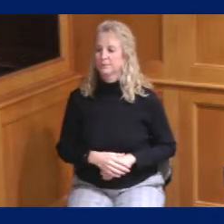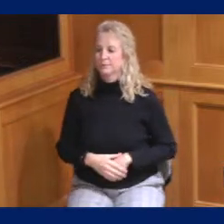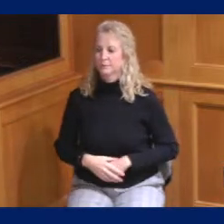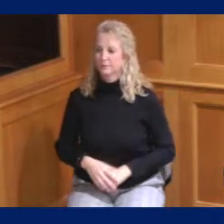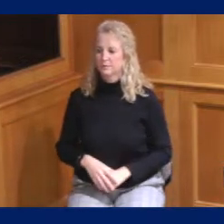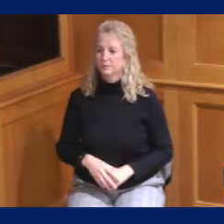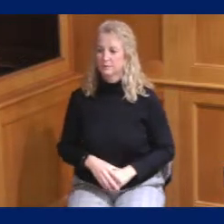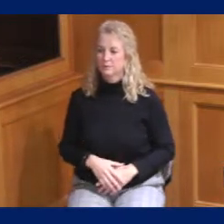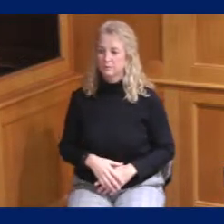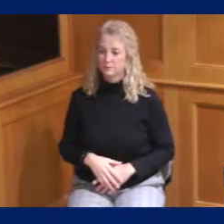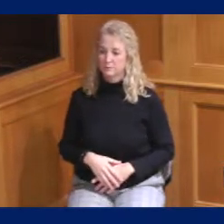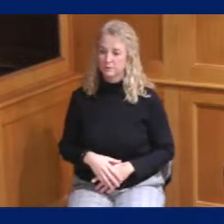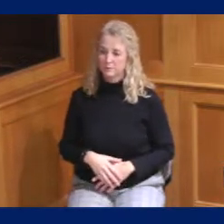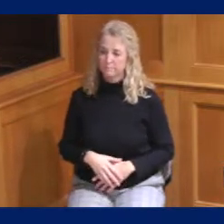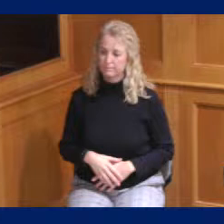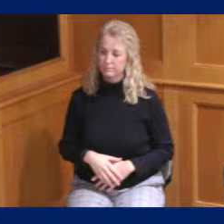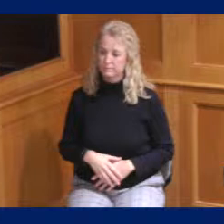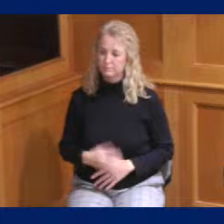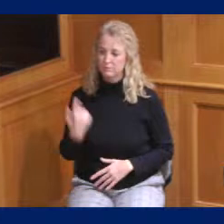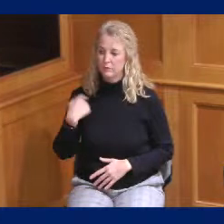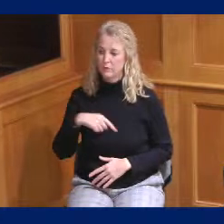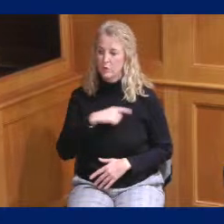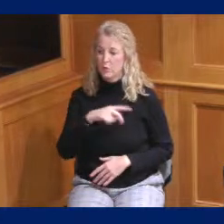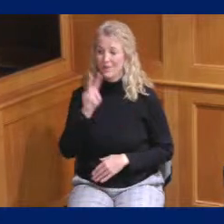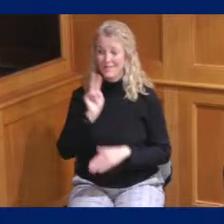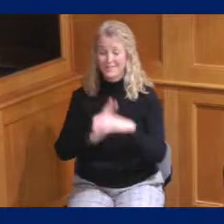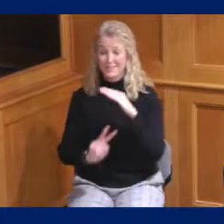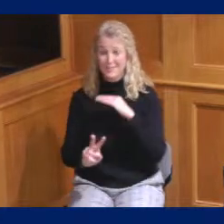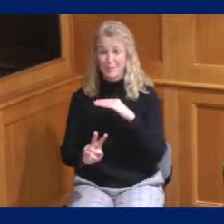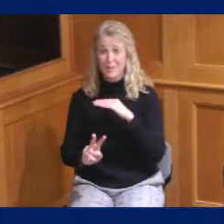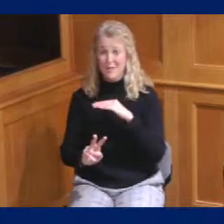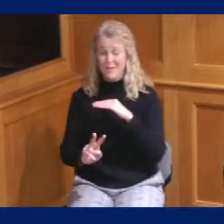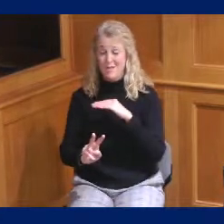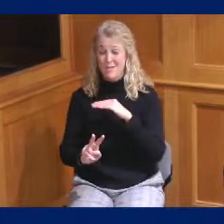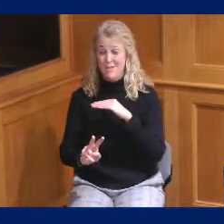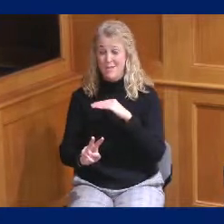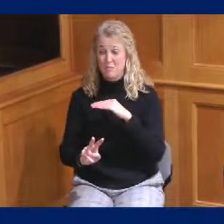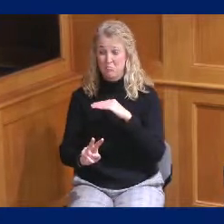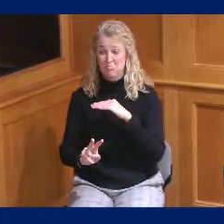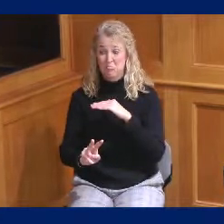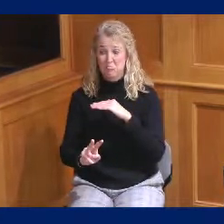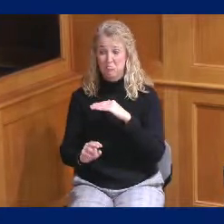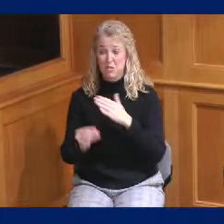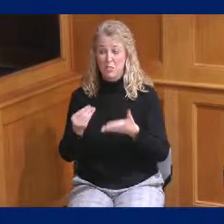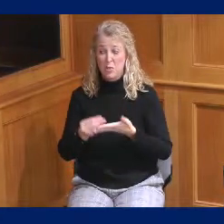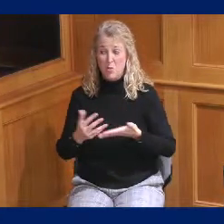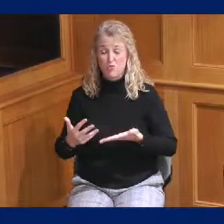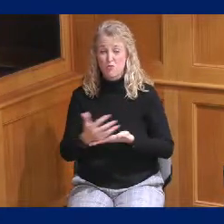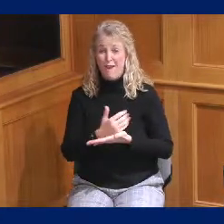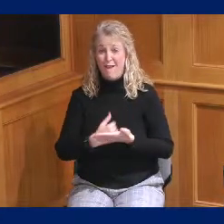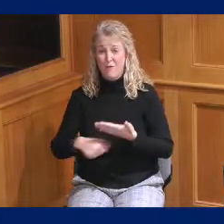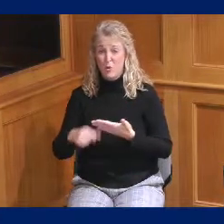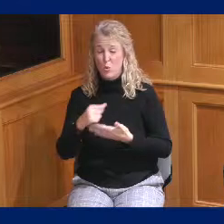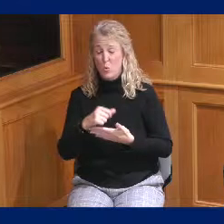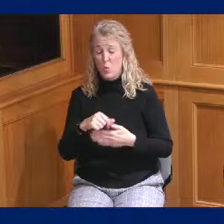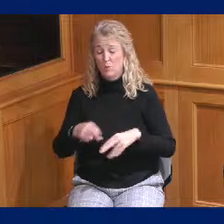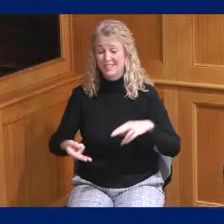In terms of revenue drivers for the county budget, we have seen the revenues are projected to be